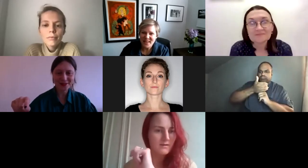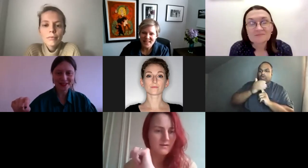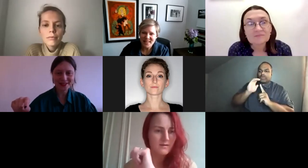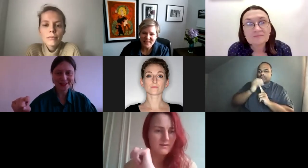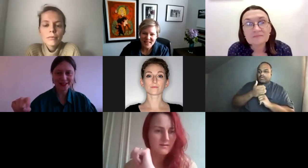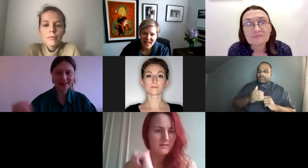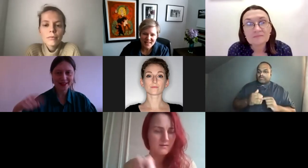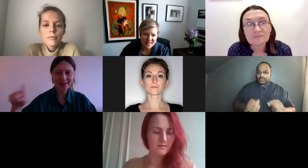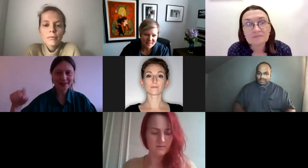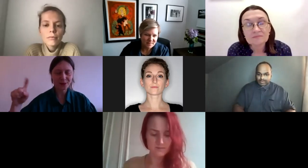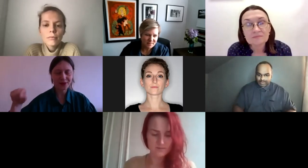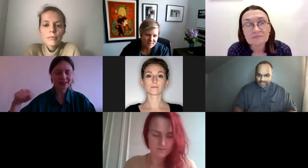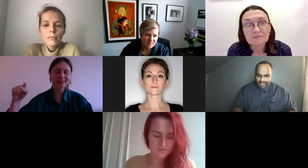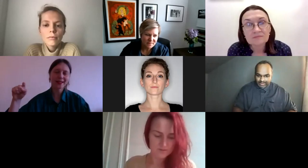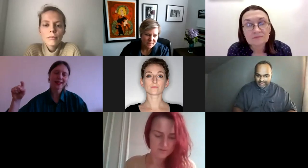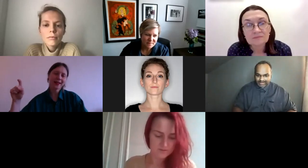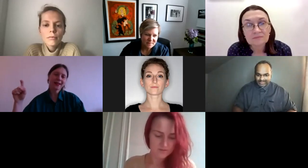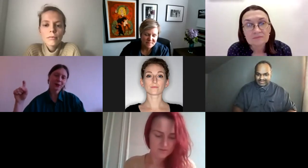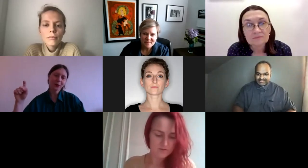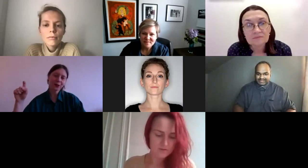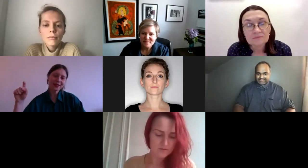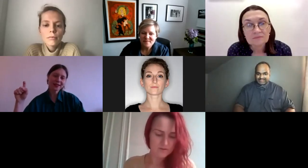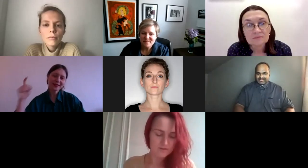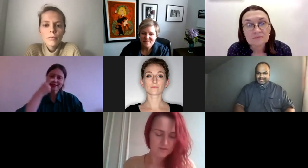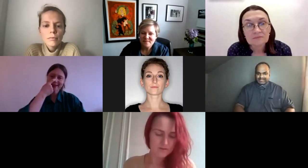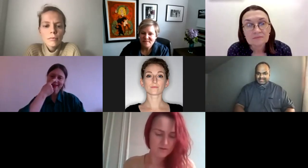it's pronounced, this word?